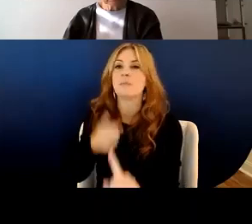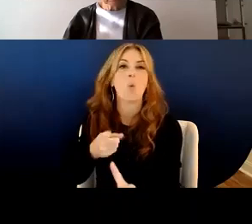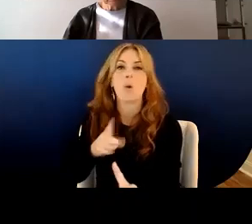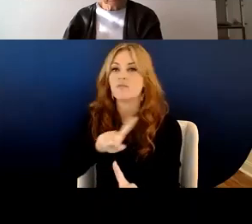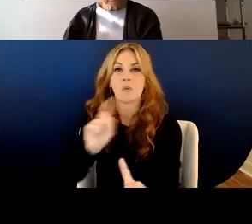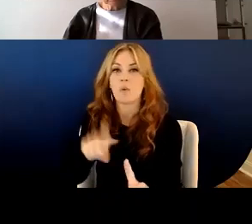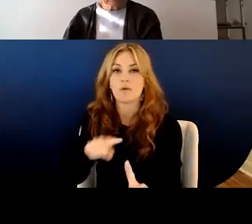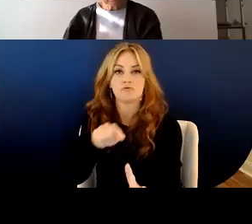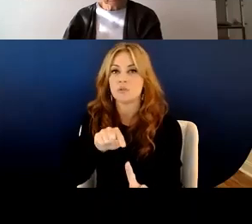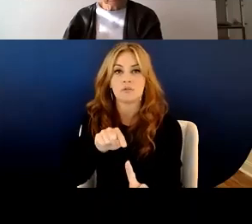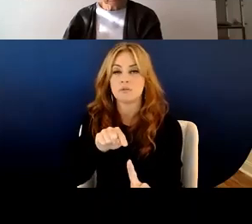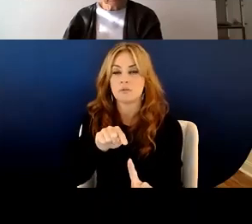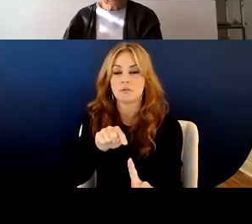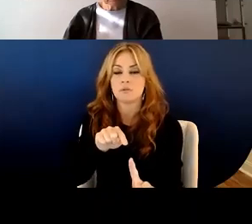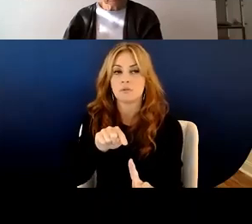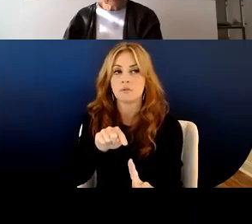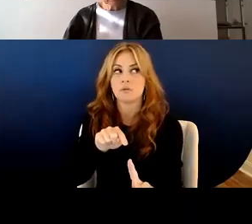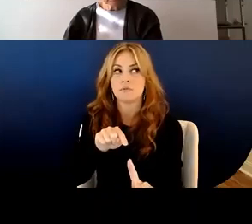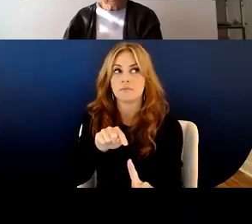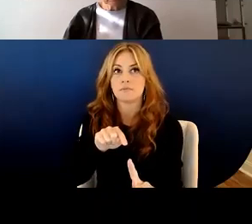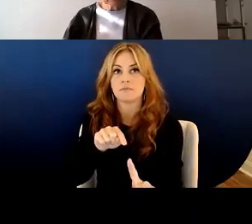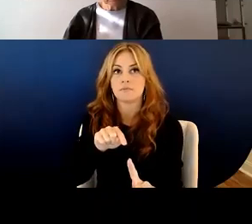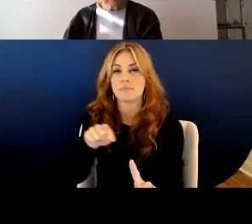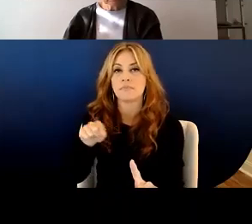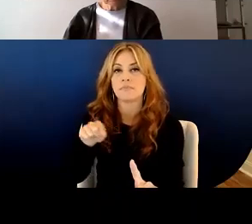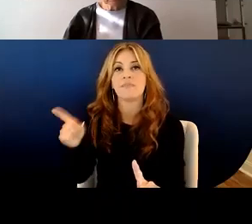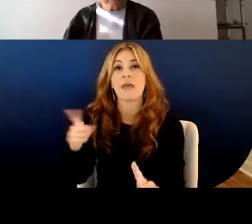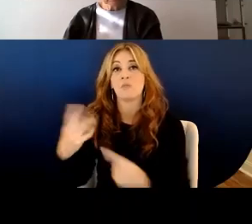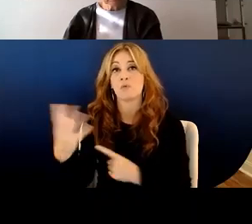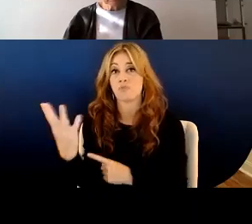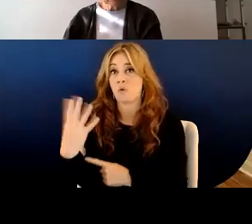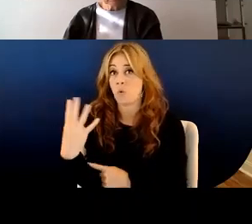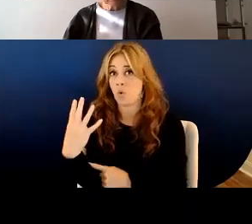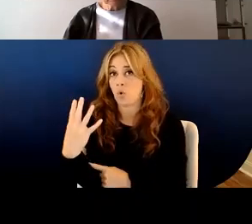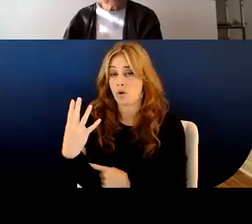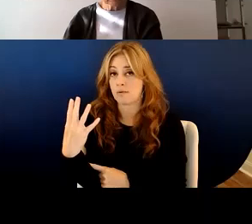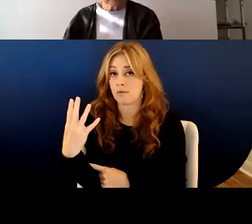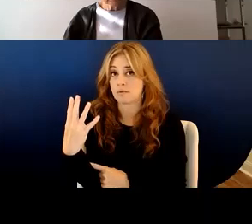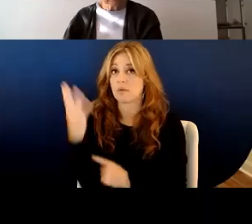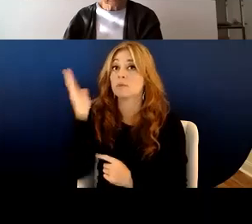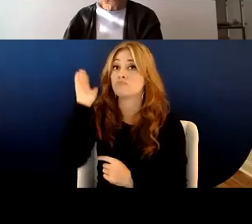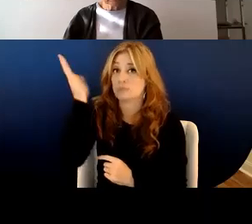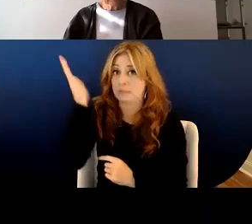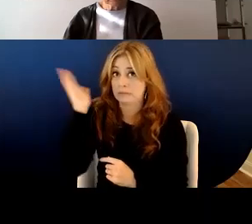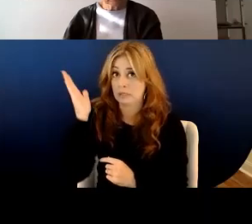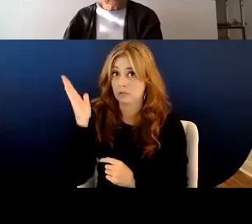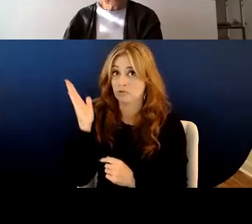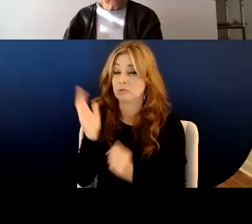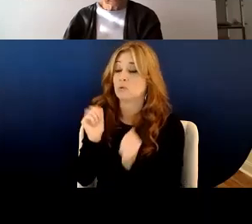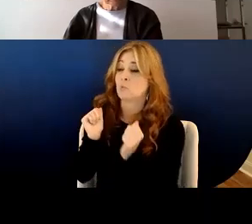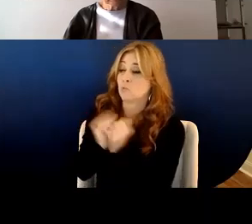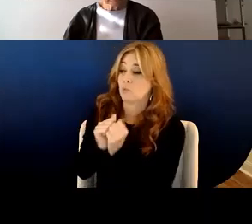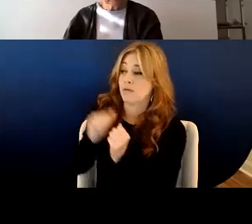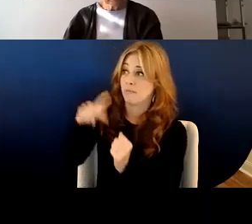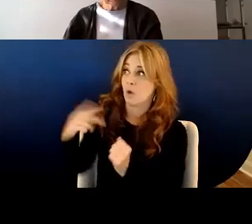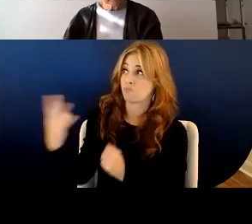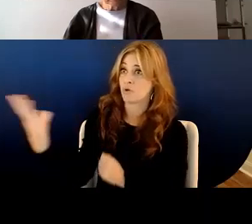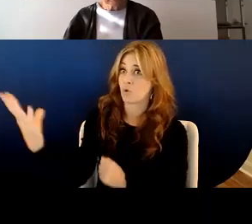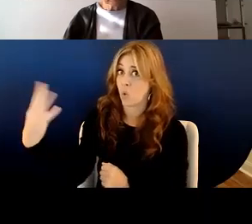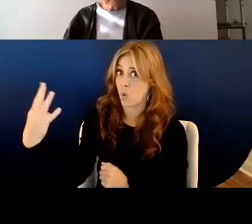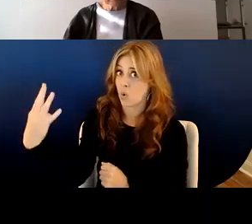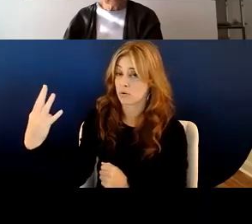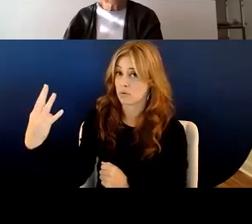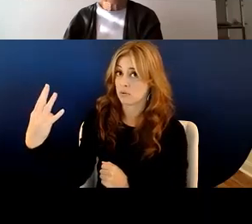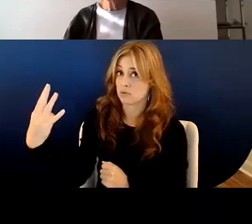is they would record themselves along with the PowerPoint. They would record themselves